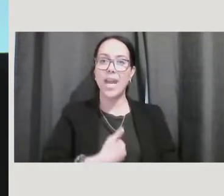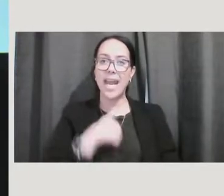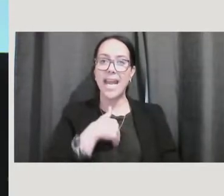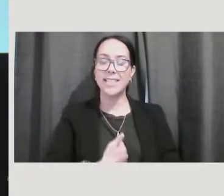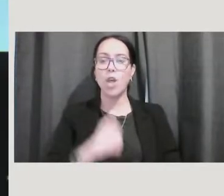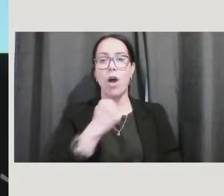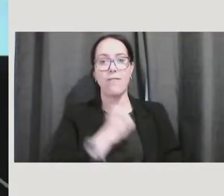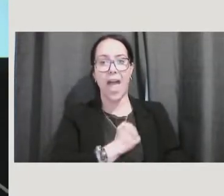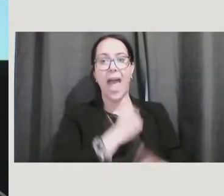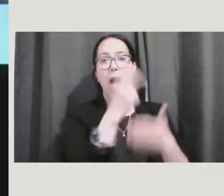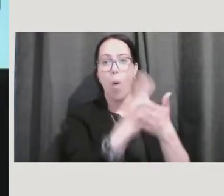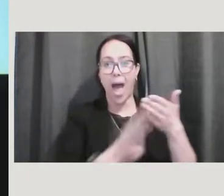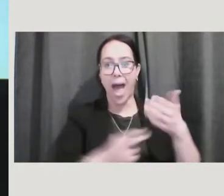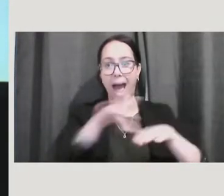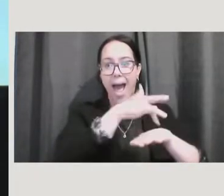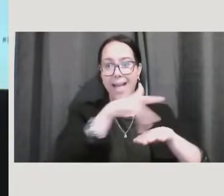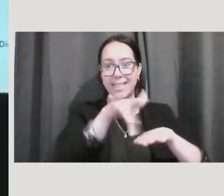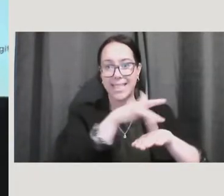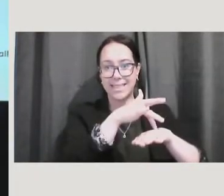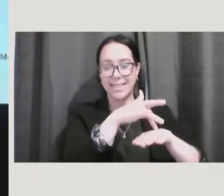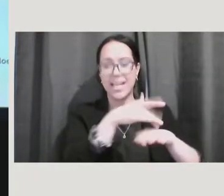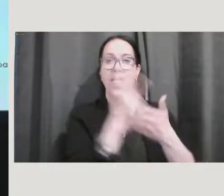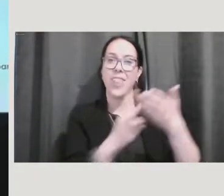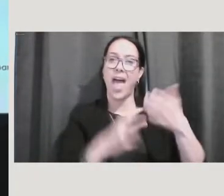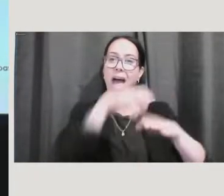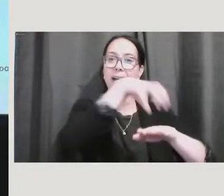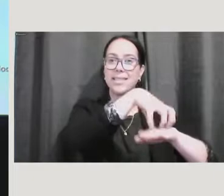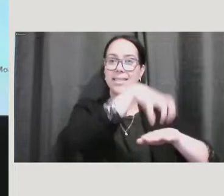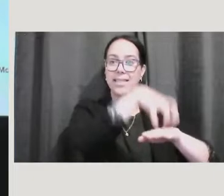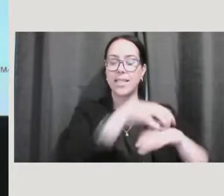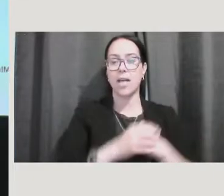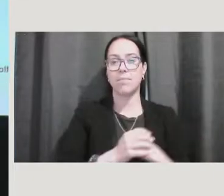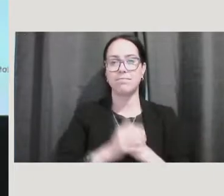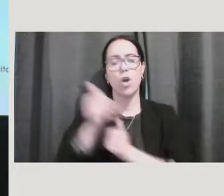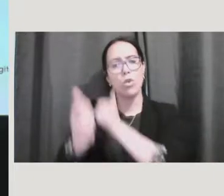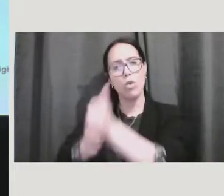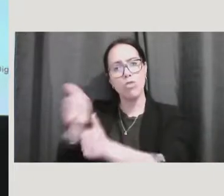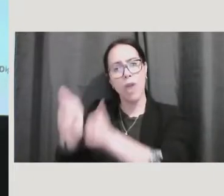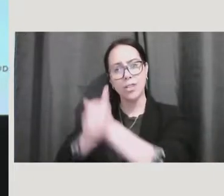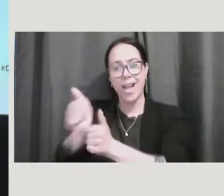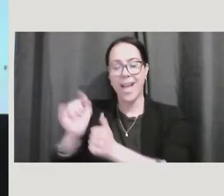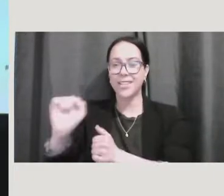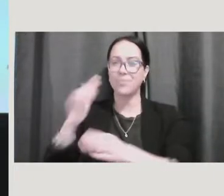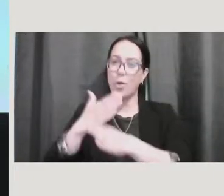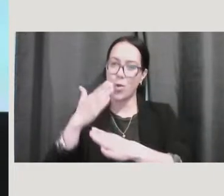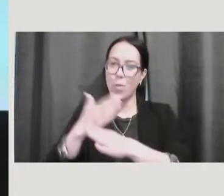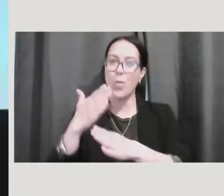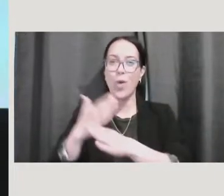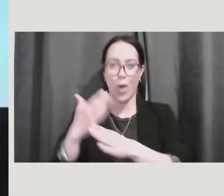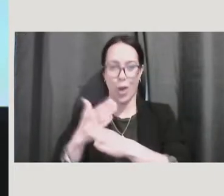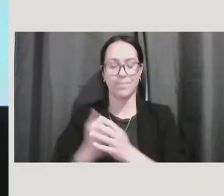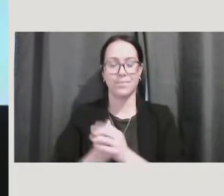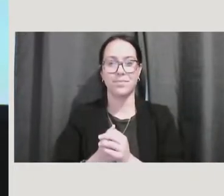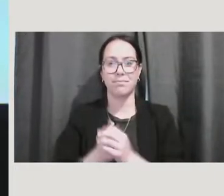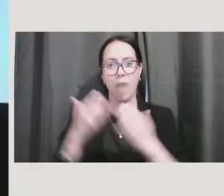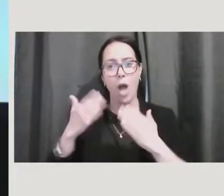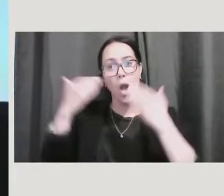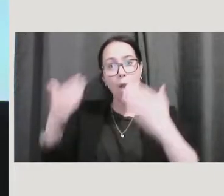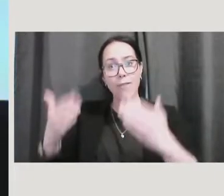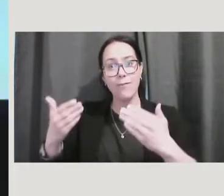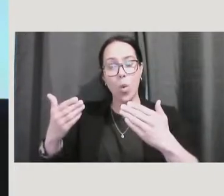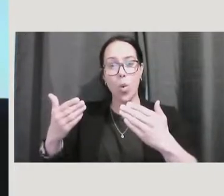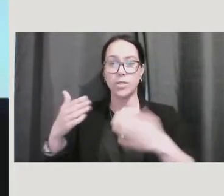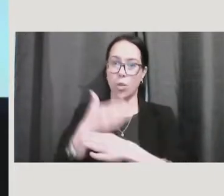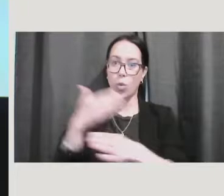in the art sector and I want to congratulate them for the work that they've done I look forward to working with our first ever